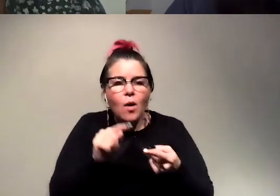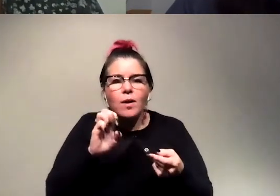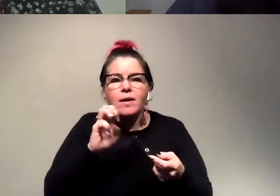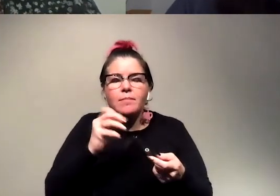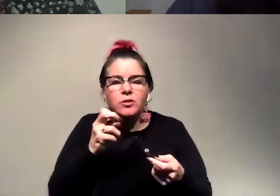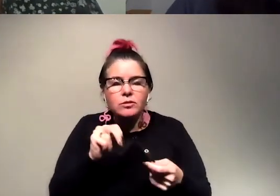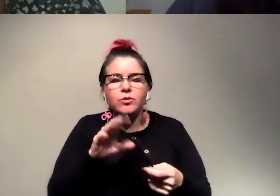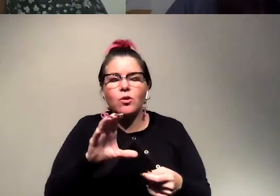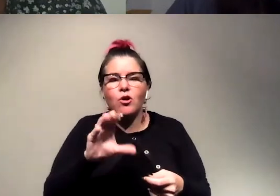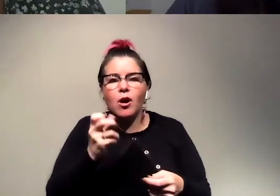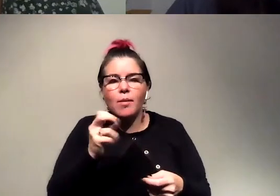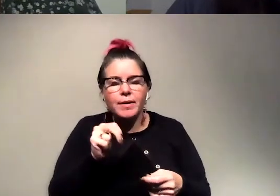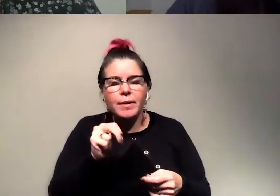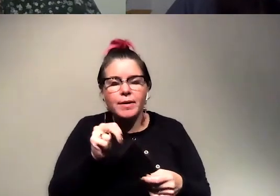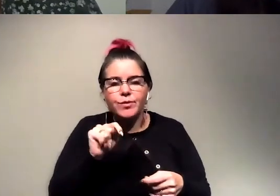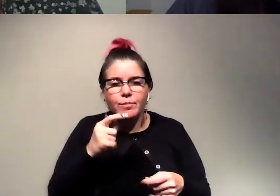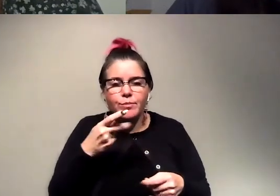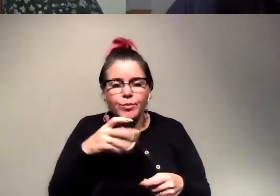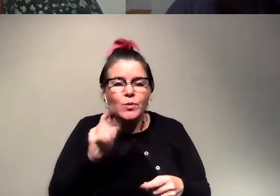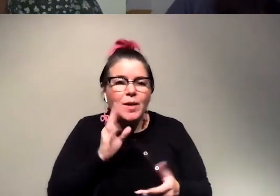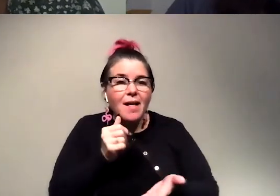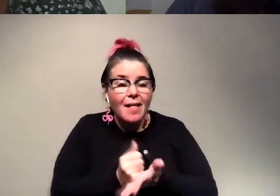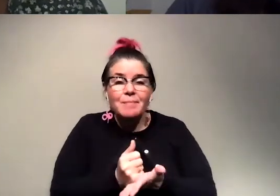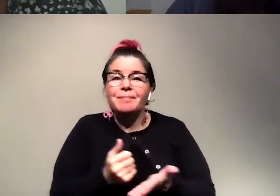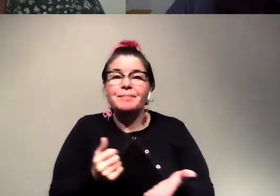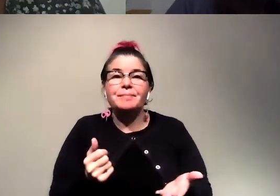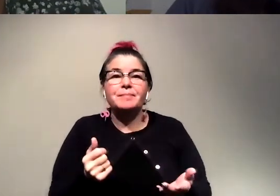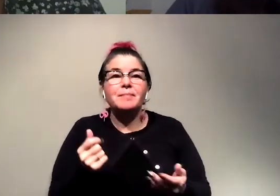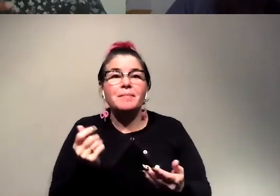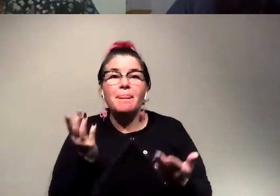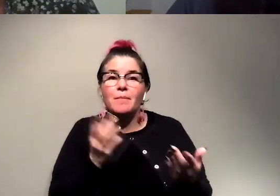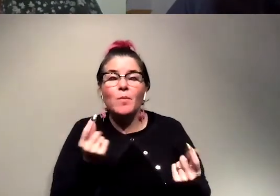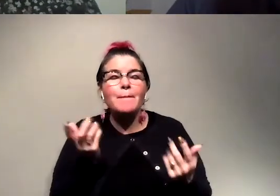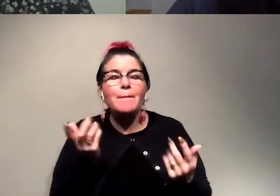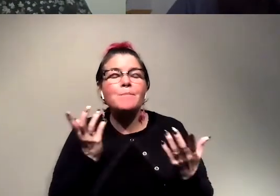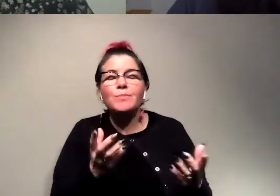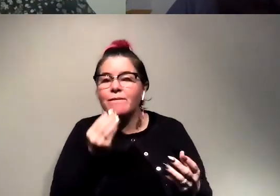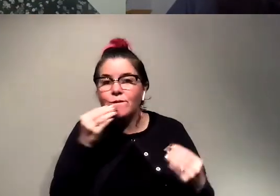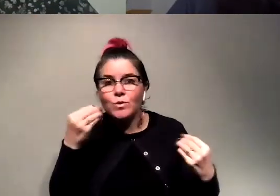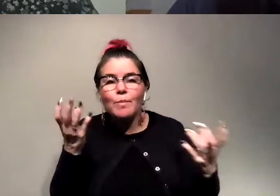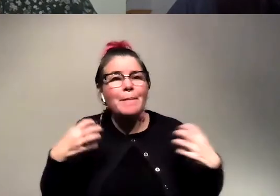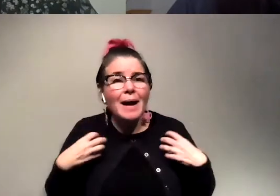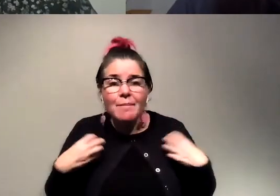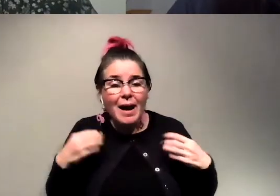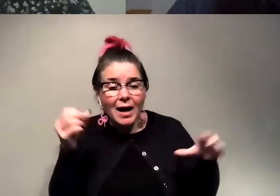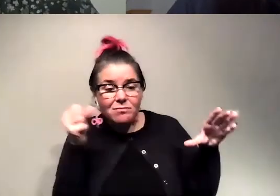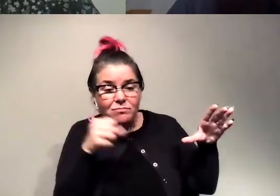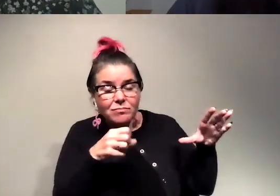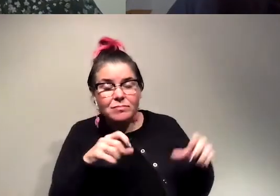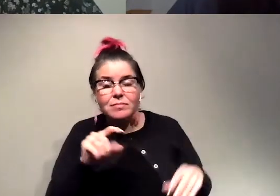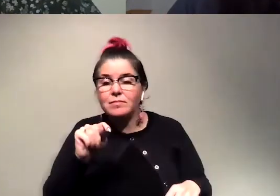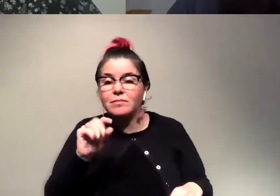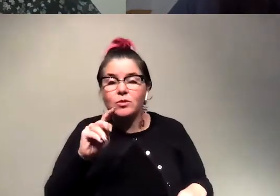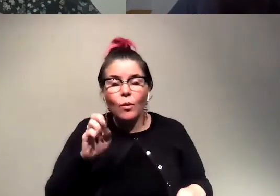footprint that'll help. Even as small as just like bringing your backpack to the grocery store. I've always bring my backpack and a tote bag to the grocery